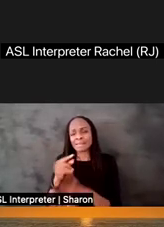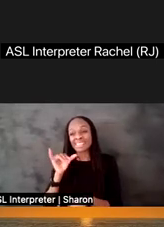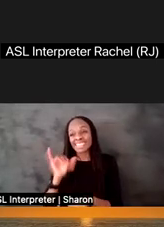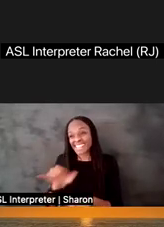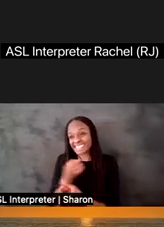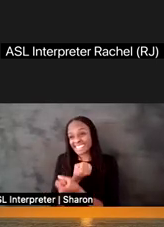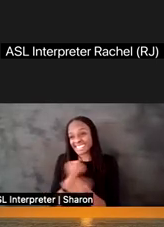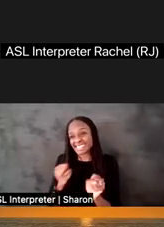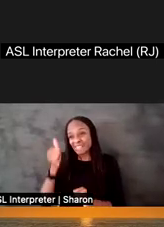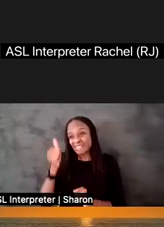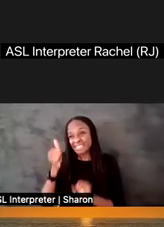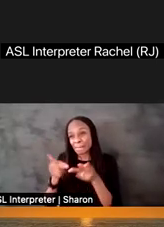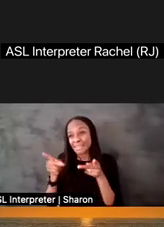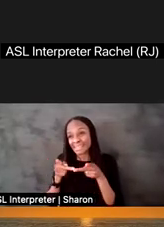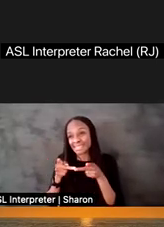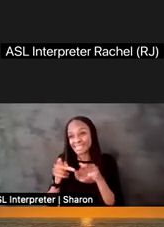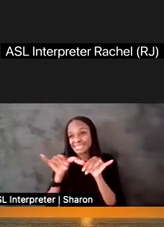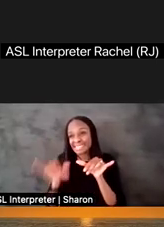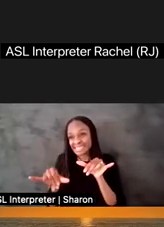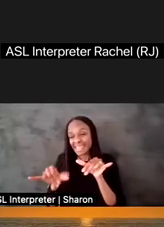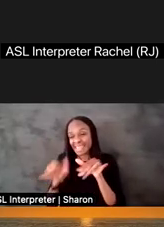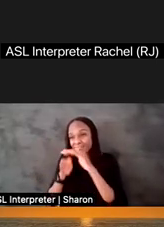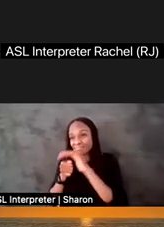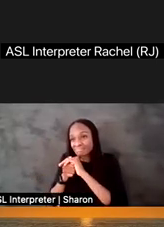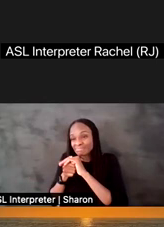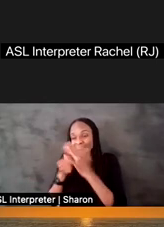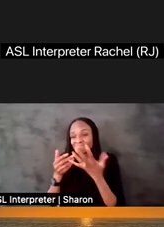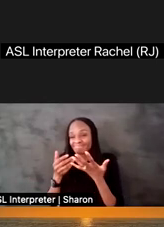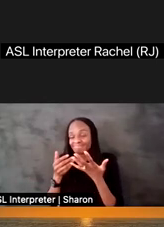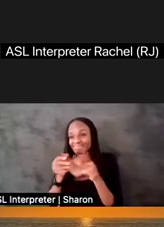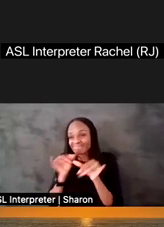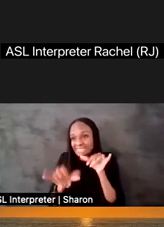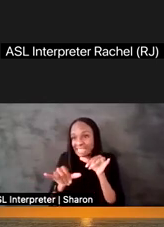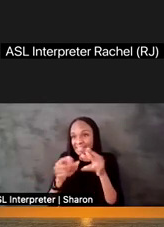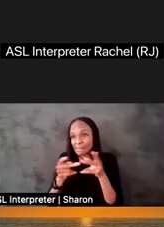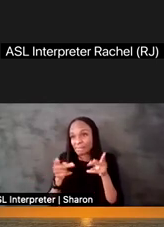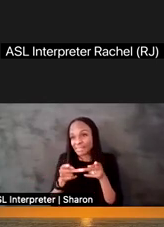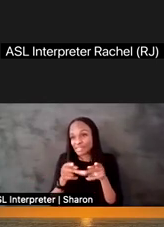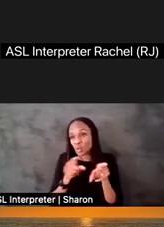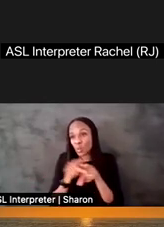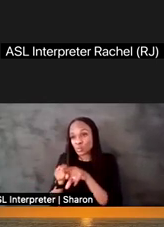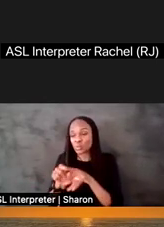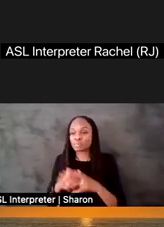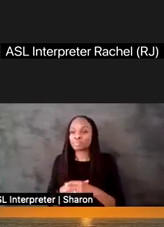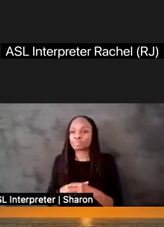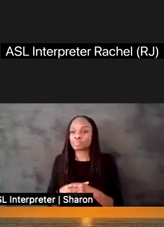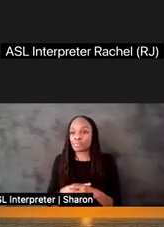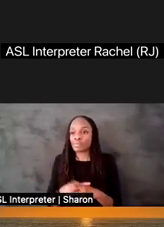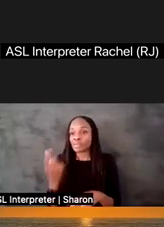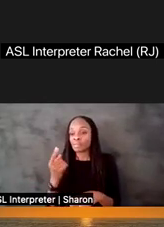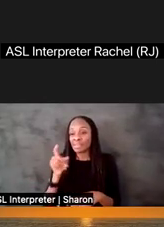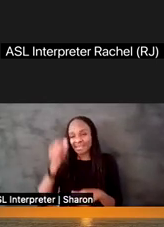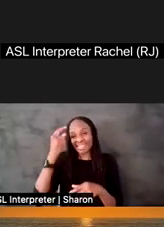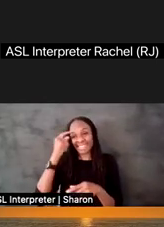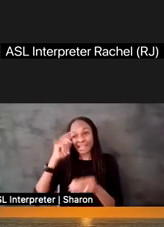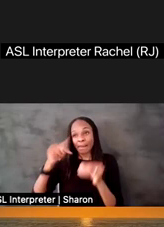safest place is staying in and sheltering in place as well. So that's something that you need to think about ahead of time